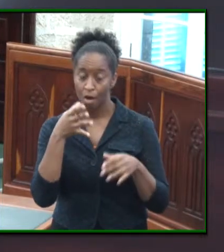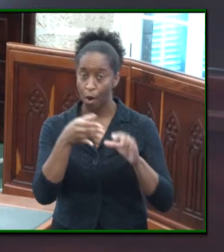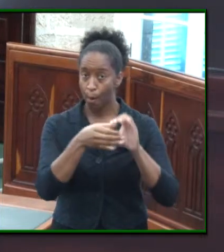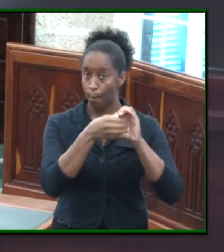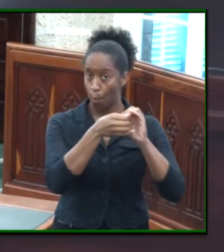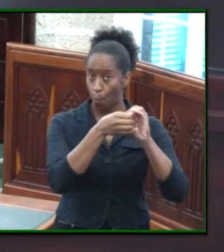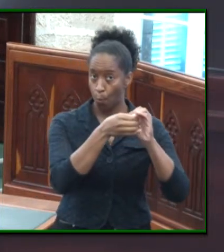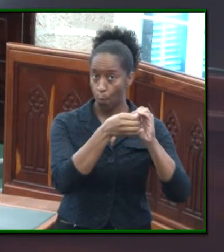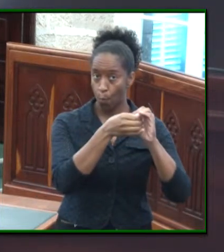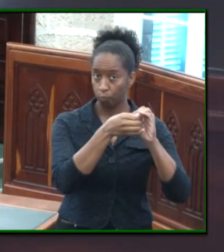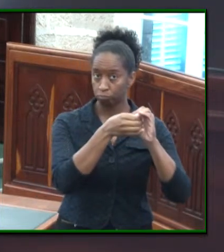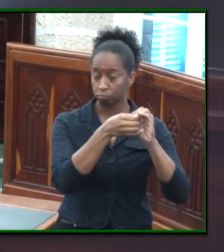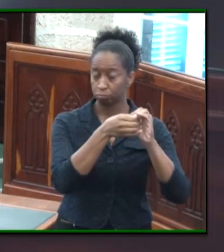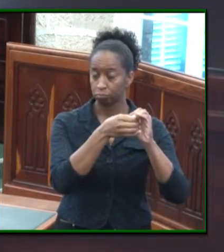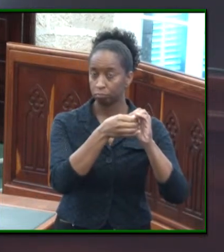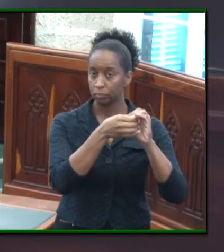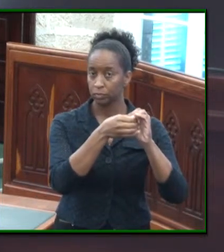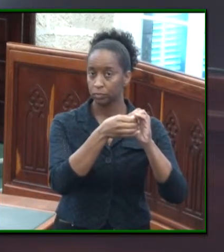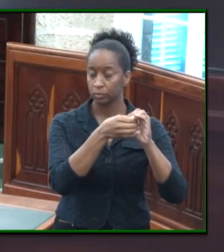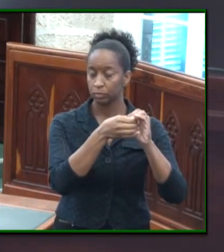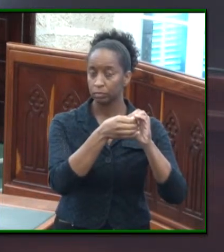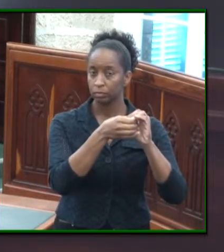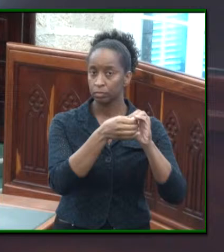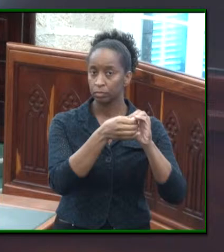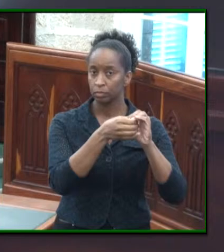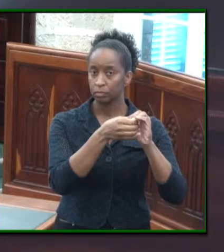with getting them to purchase